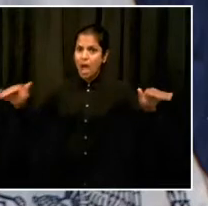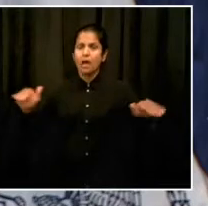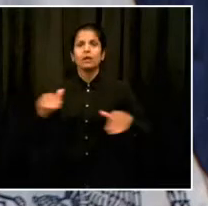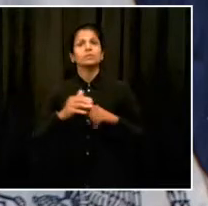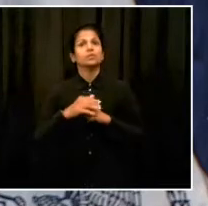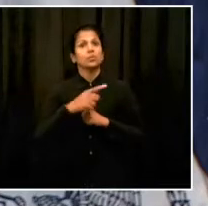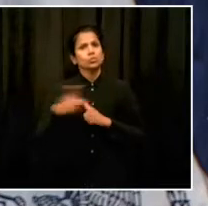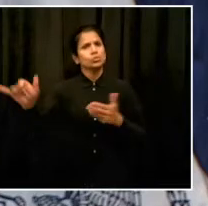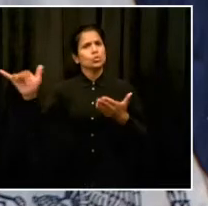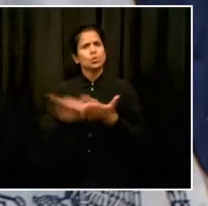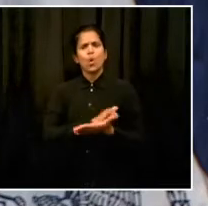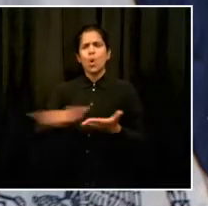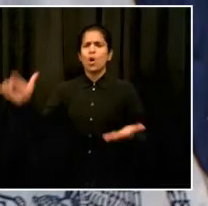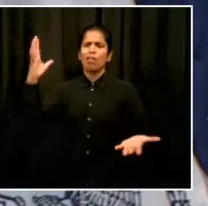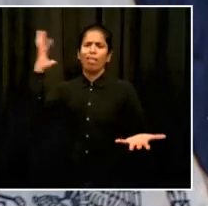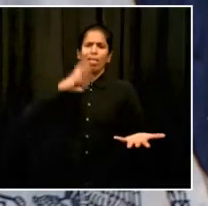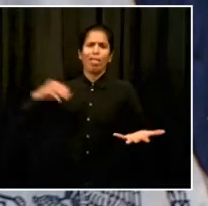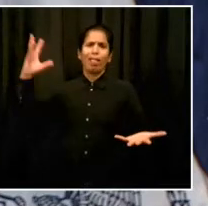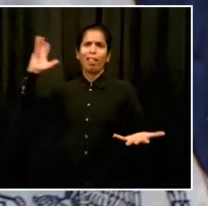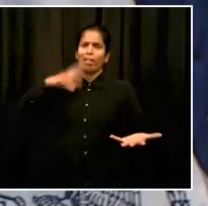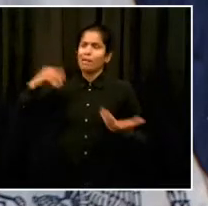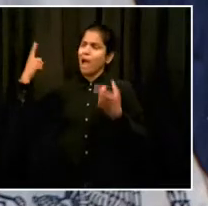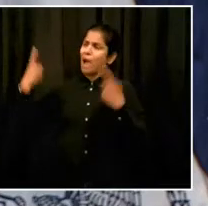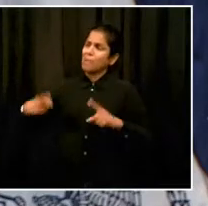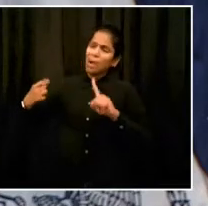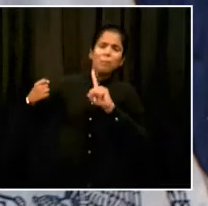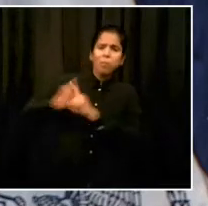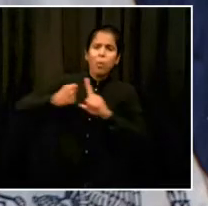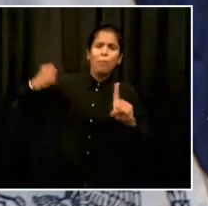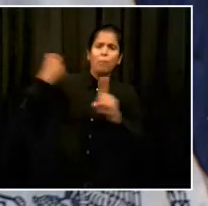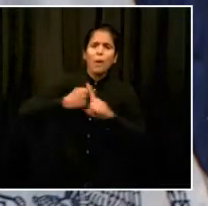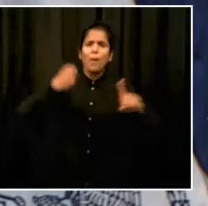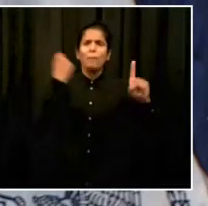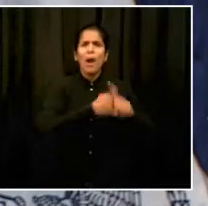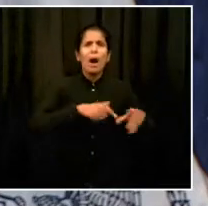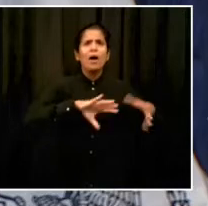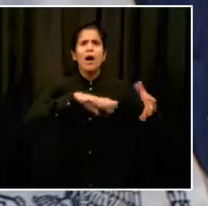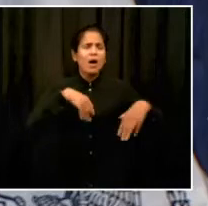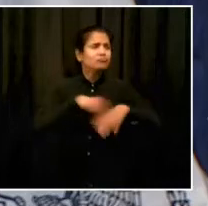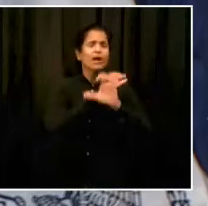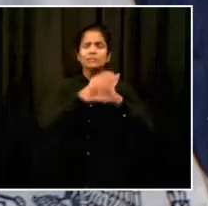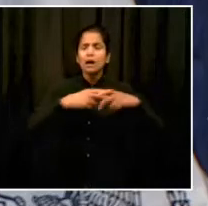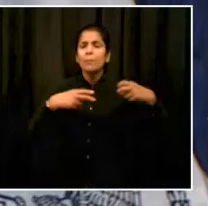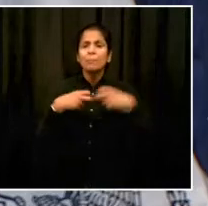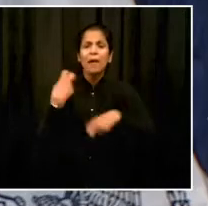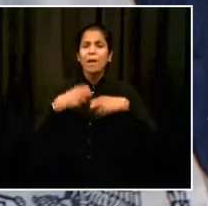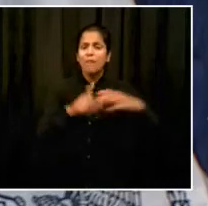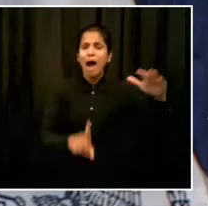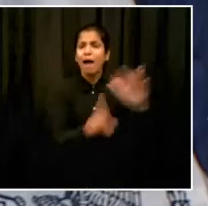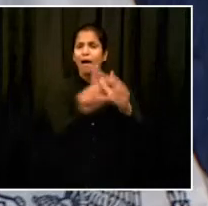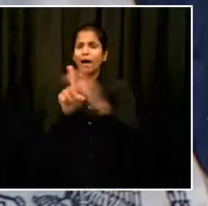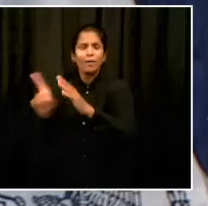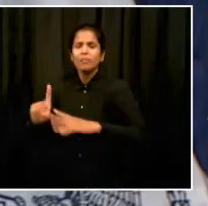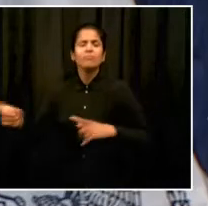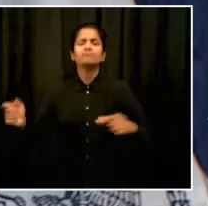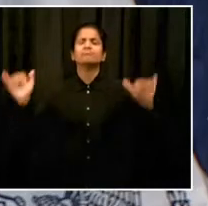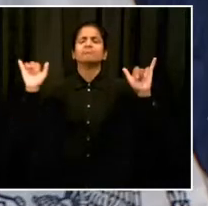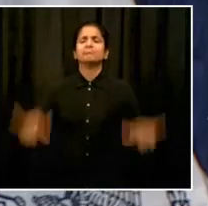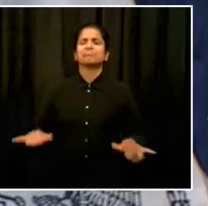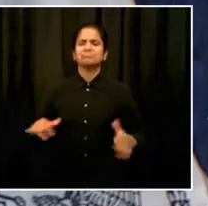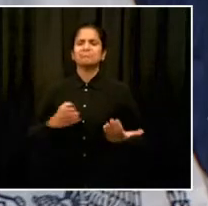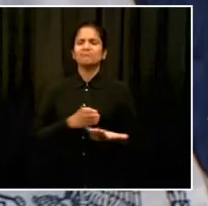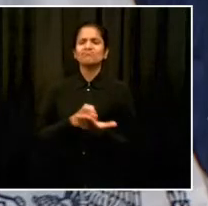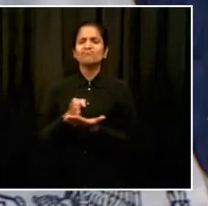And we are not, when we look down the barrel of these kind of realities, New Yorkers